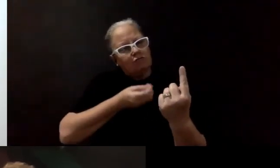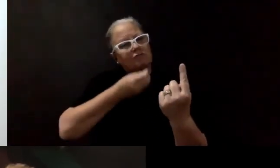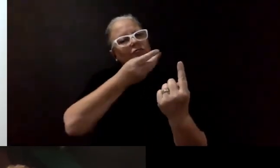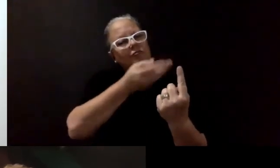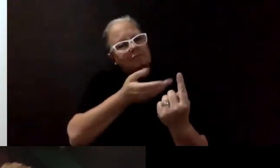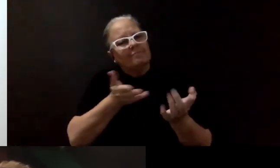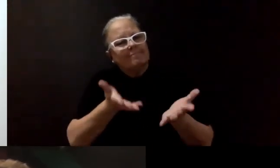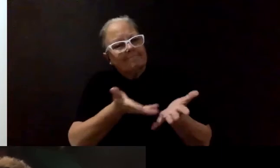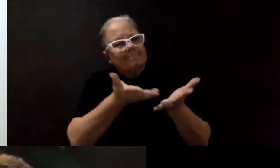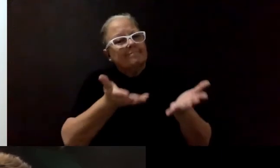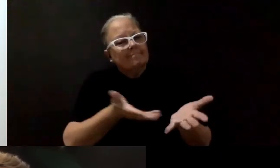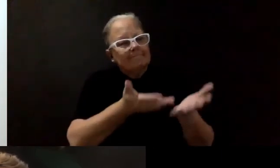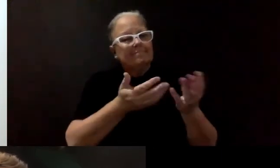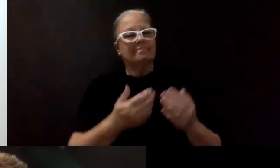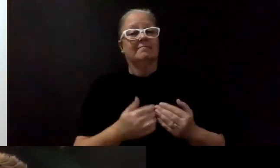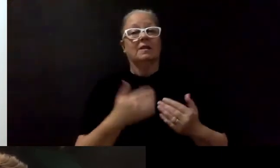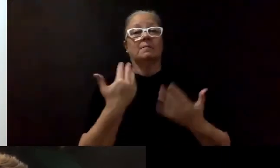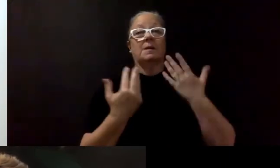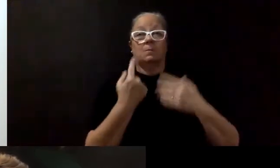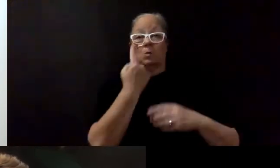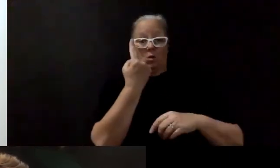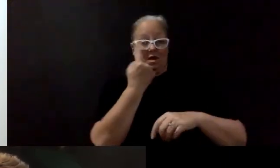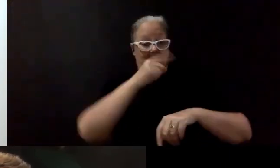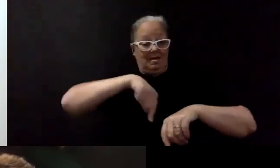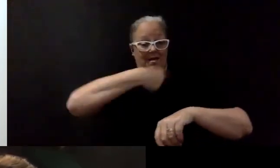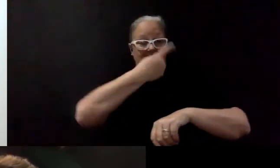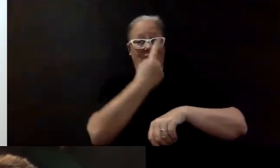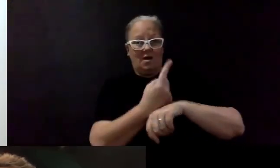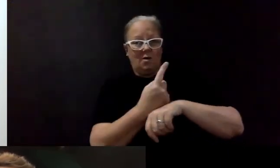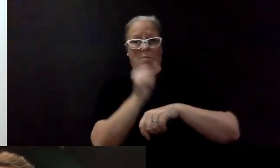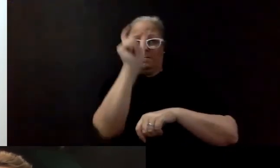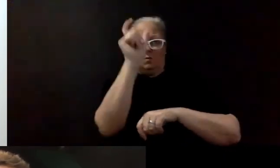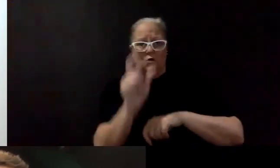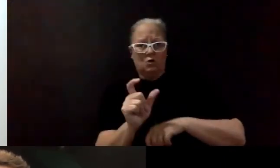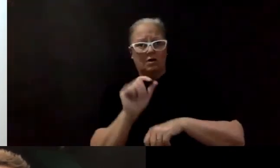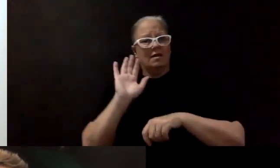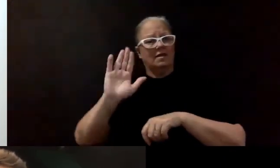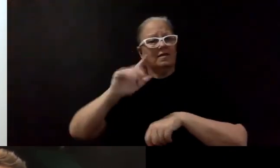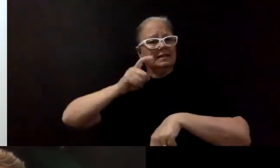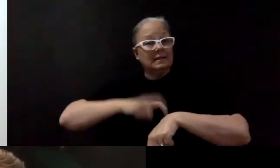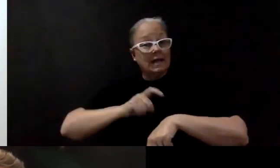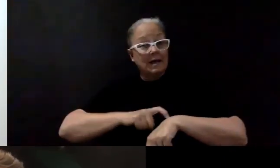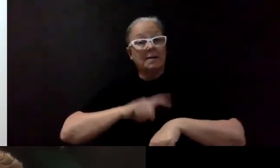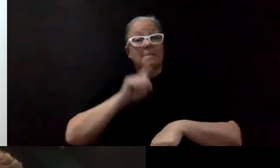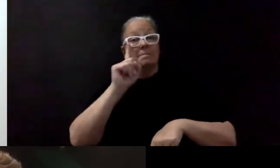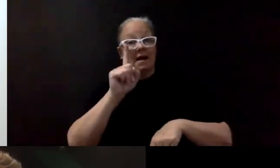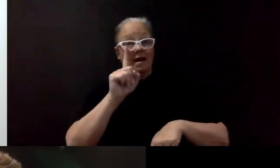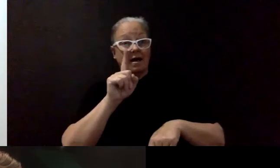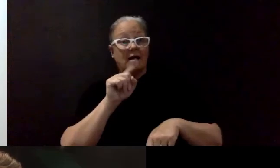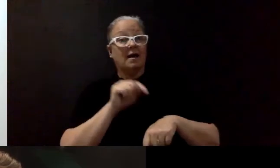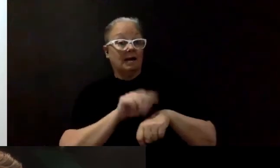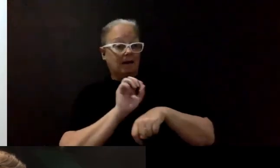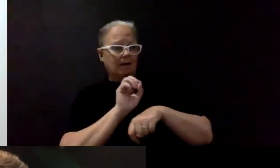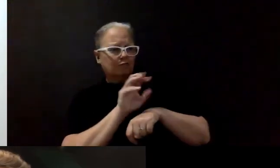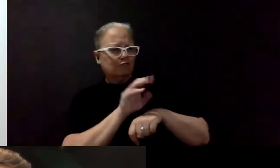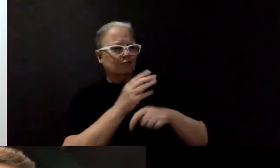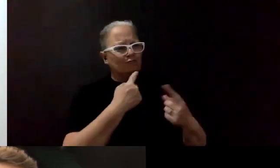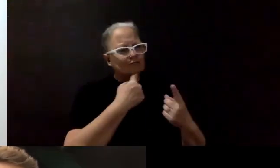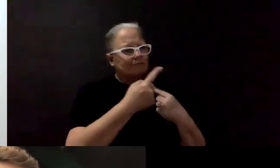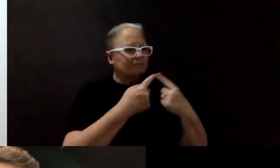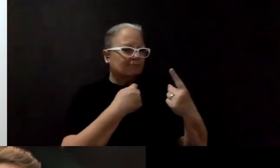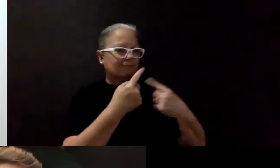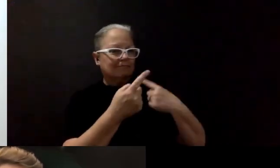be an hour of someone's time, but for them it's a lifetime of impact. And I mean, I